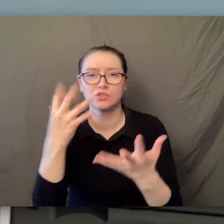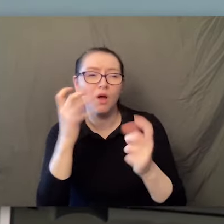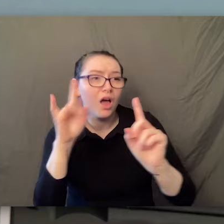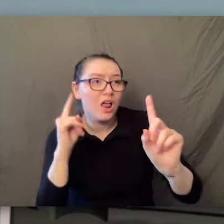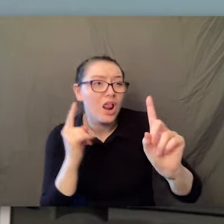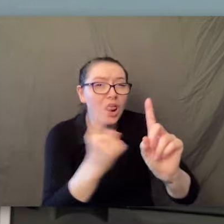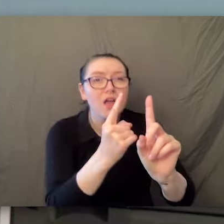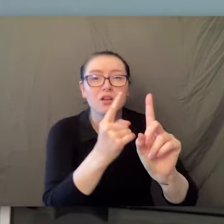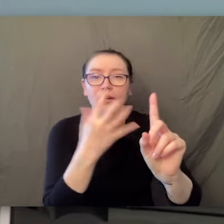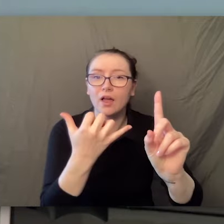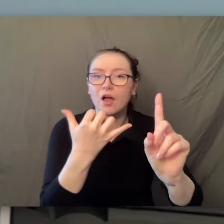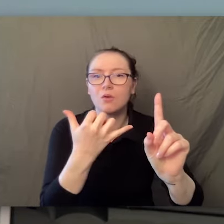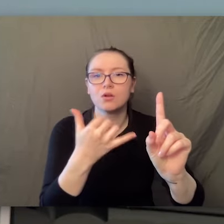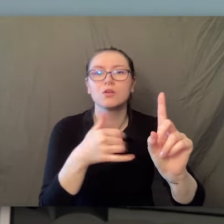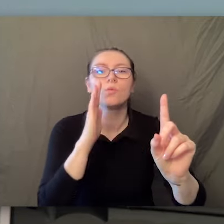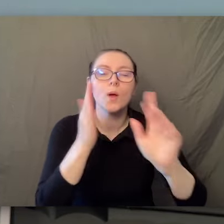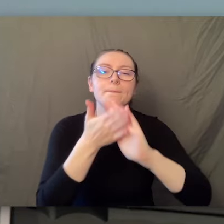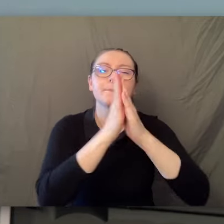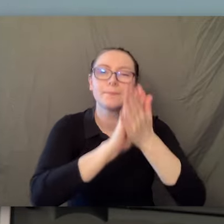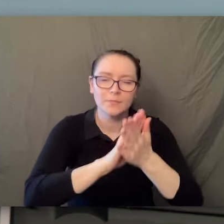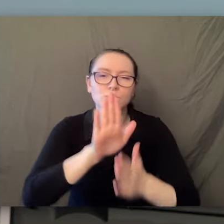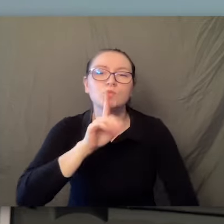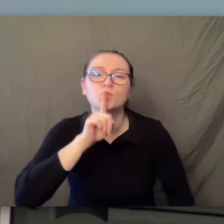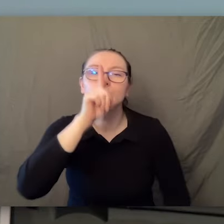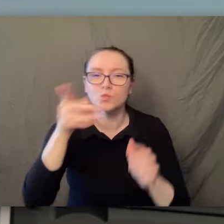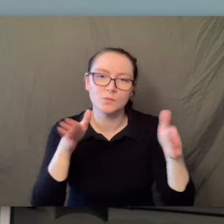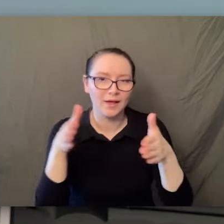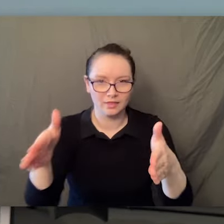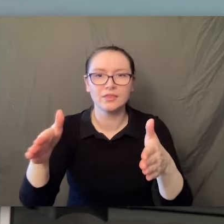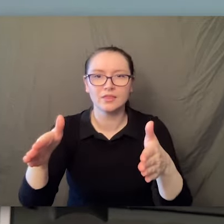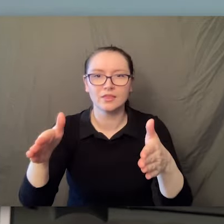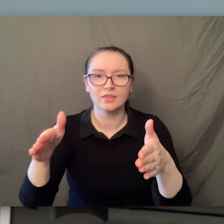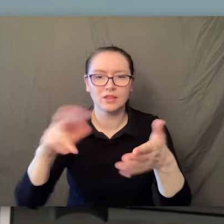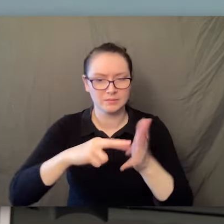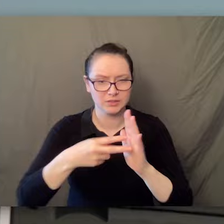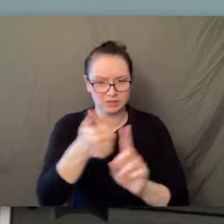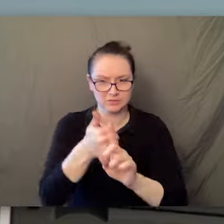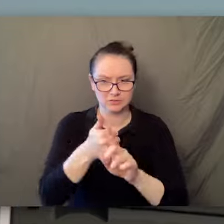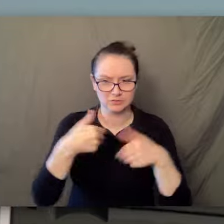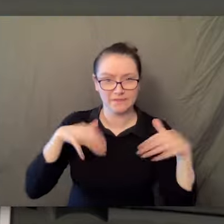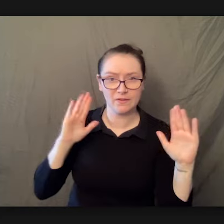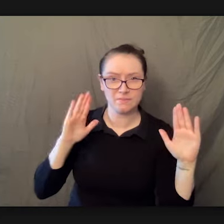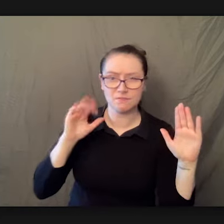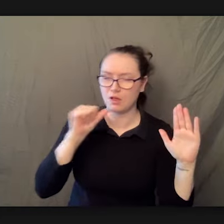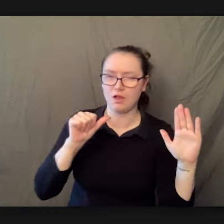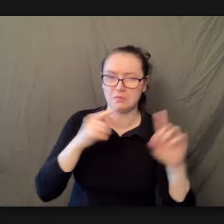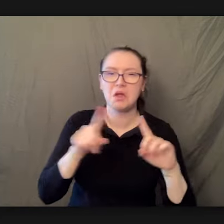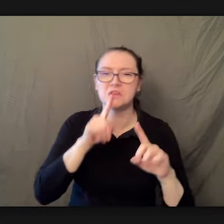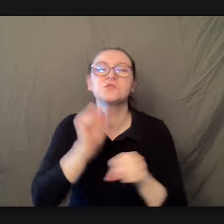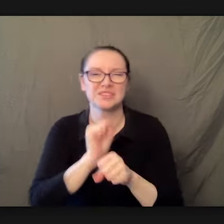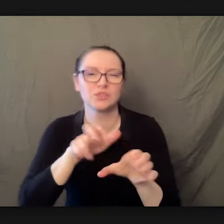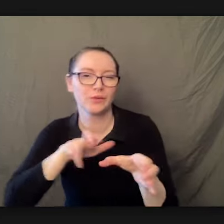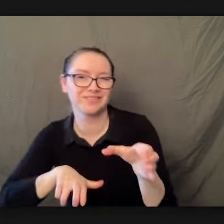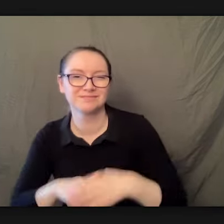you're chasing now is just a vector to get you onto some other truer, better path. And when that happens, don't give up,